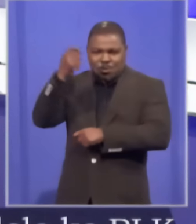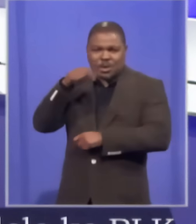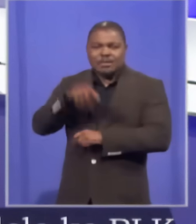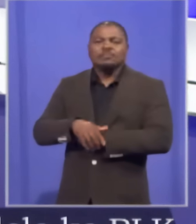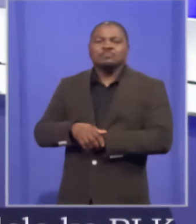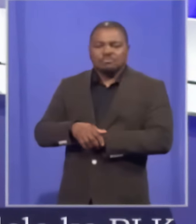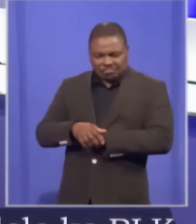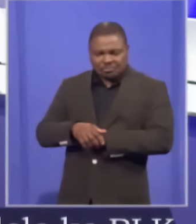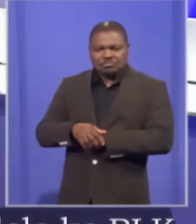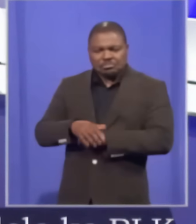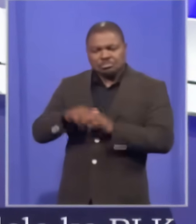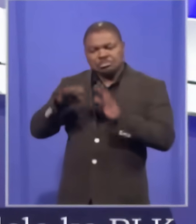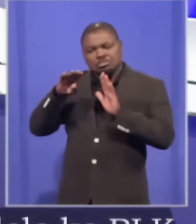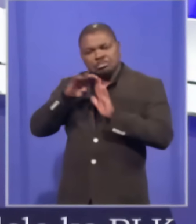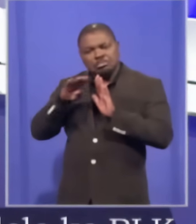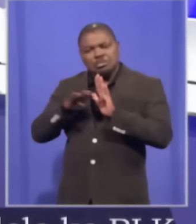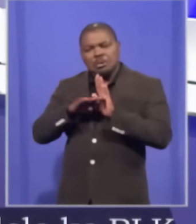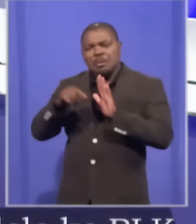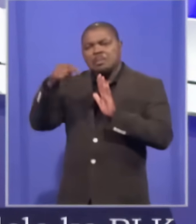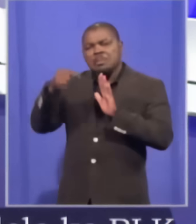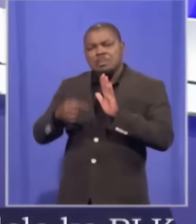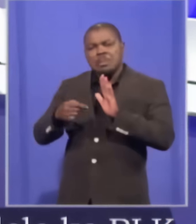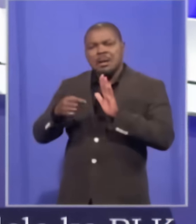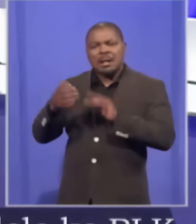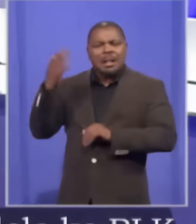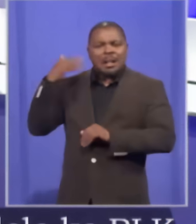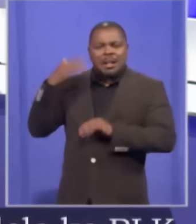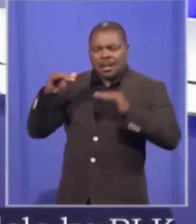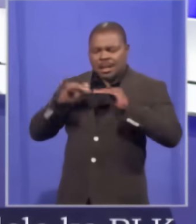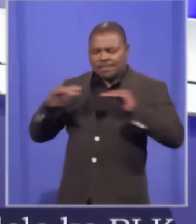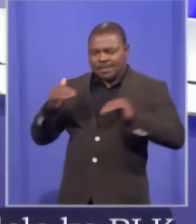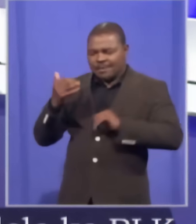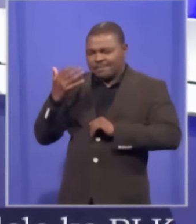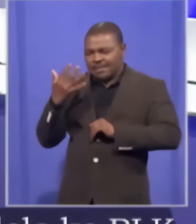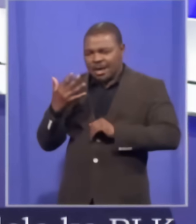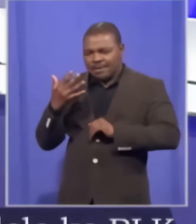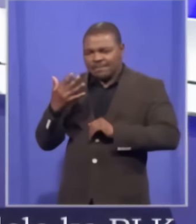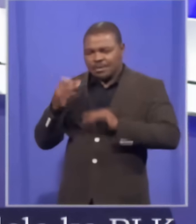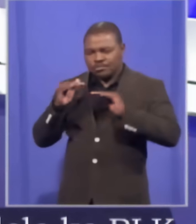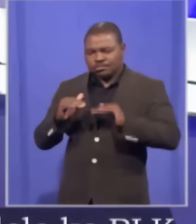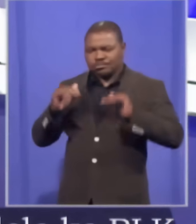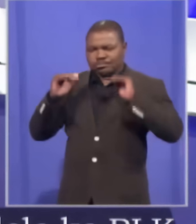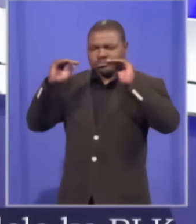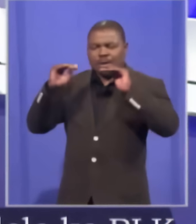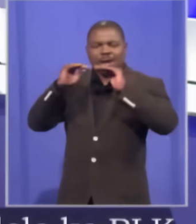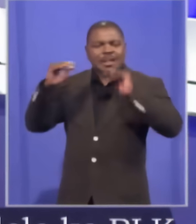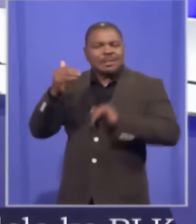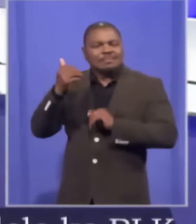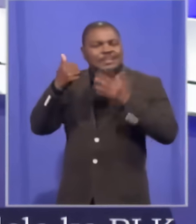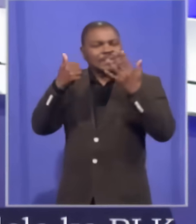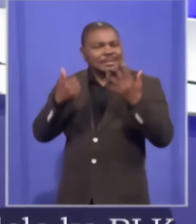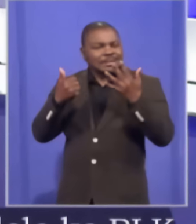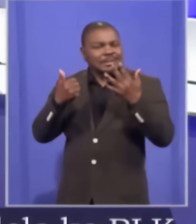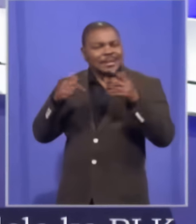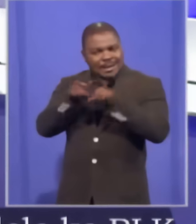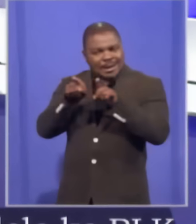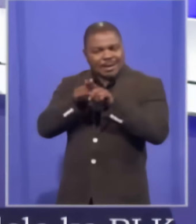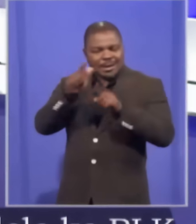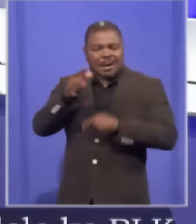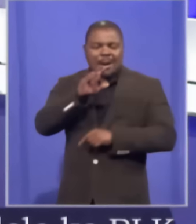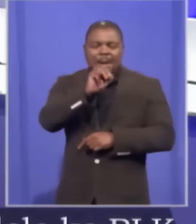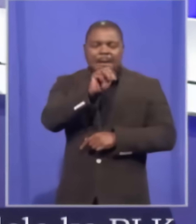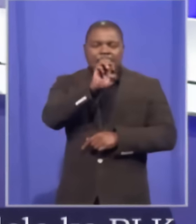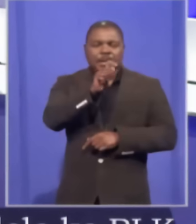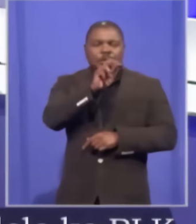e tšwe mo mananeong mo grading ya botlhano ye grading ya botshelela e le go grade ya di